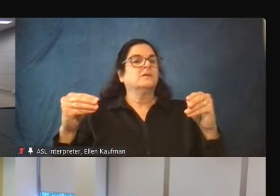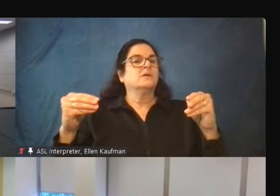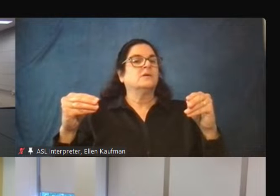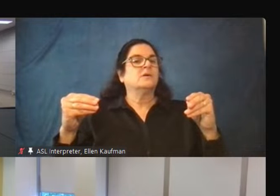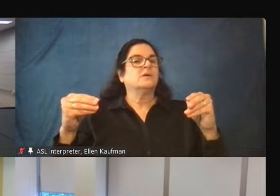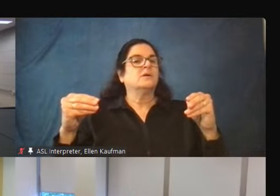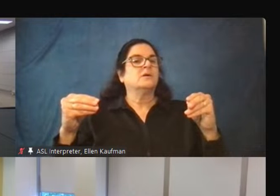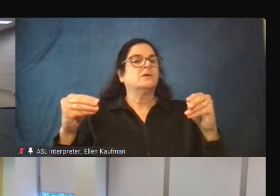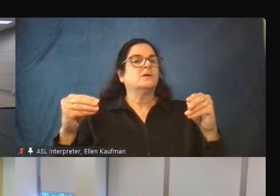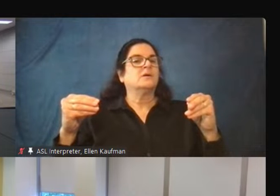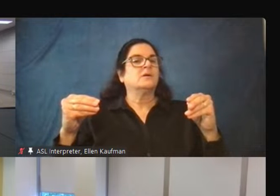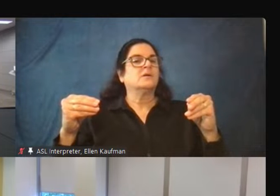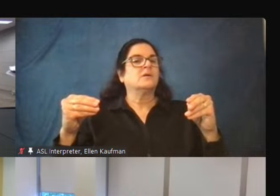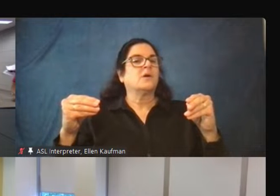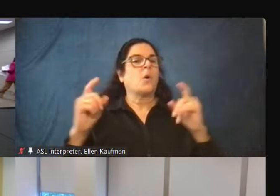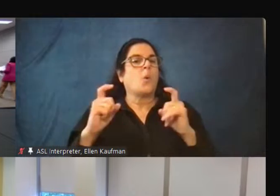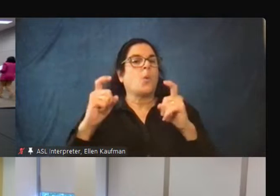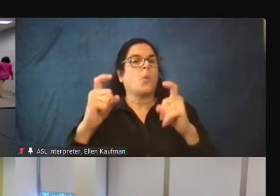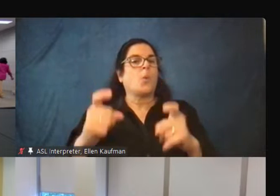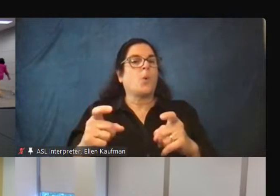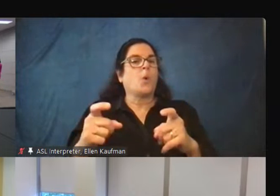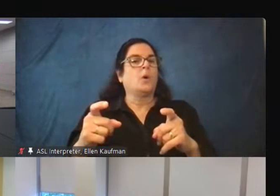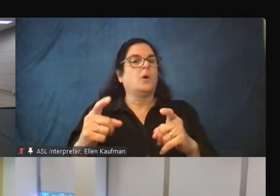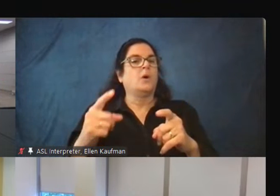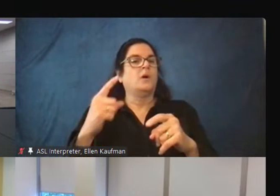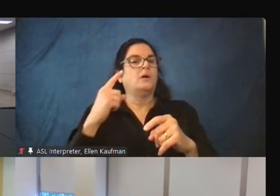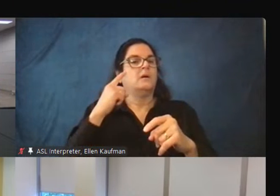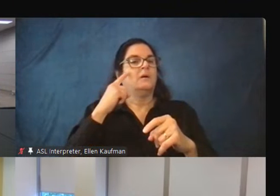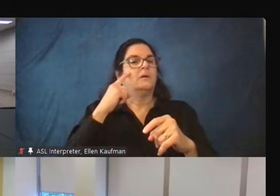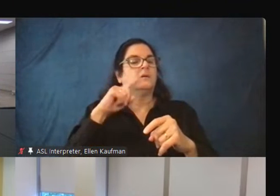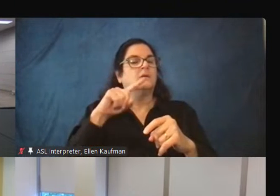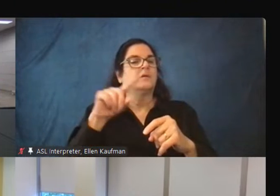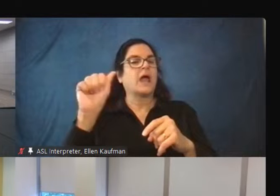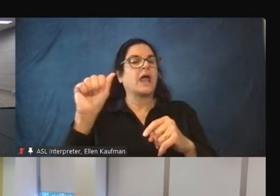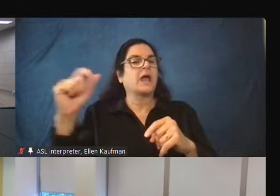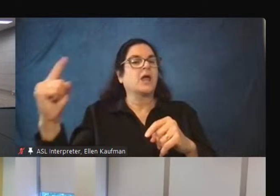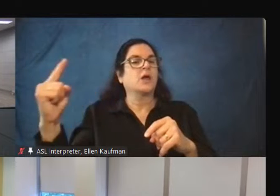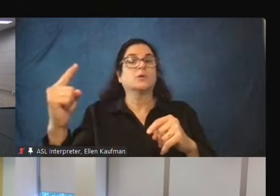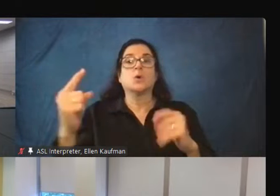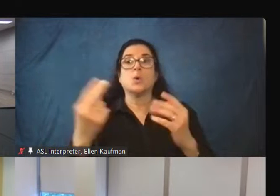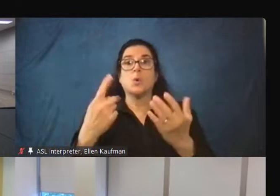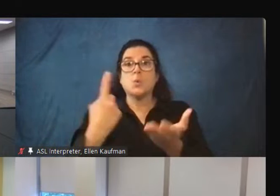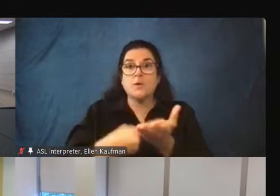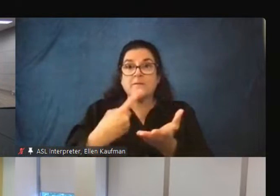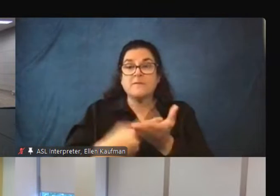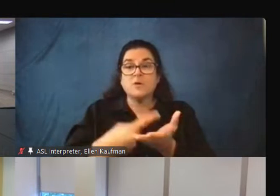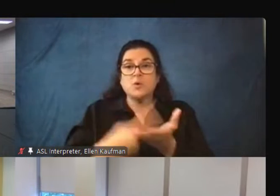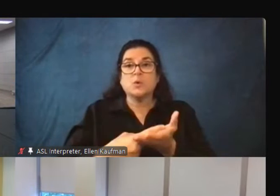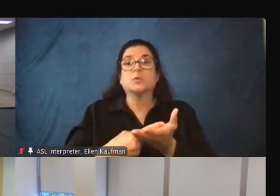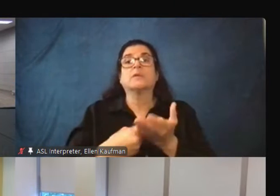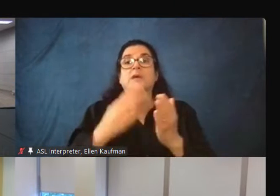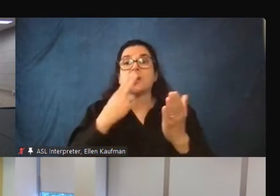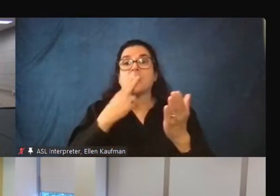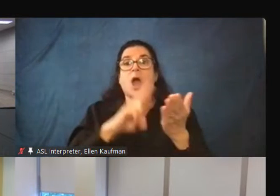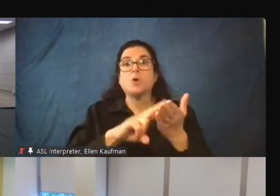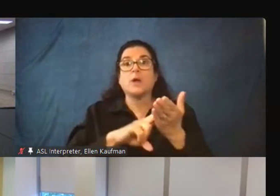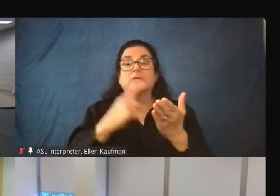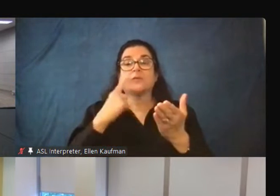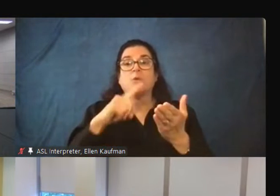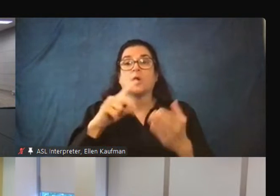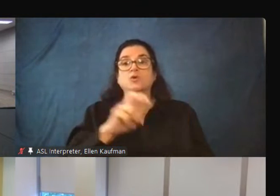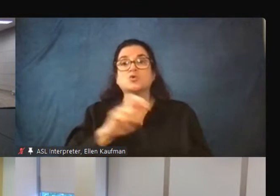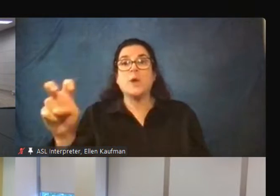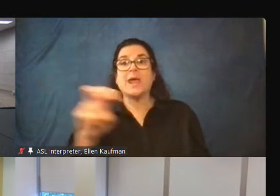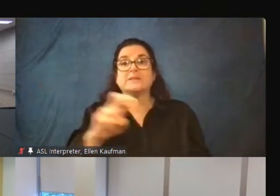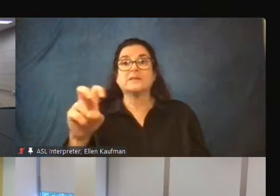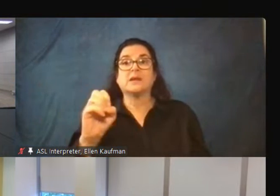numbers A1. Our next order of business is the review of these contracts for transit operations. I have no questions. Director